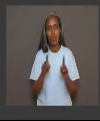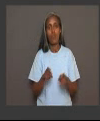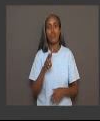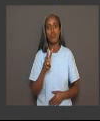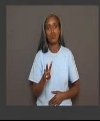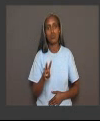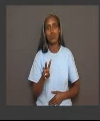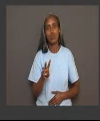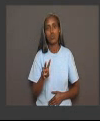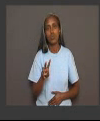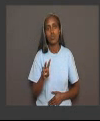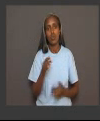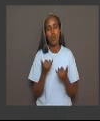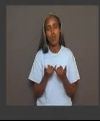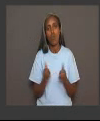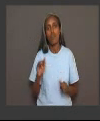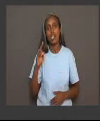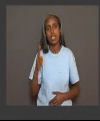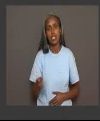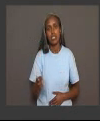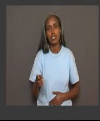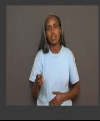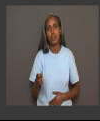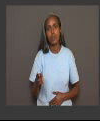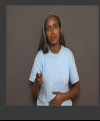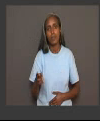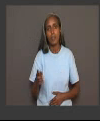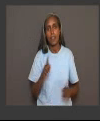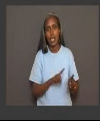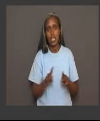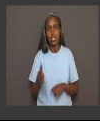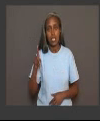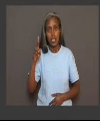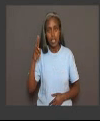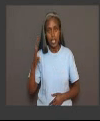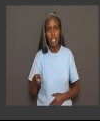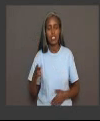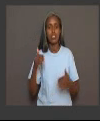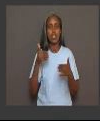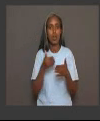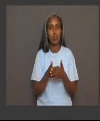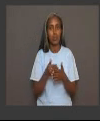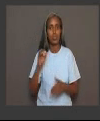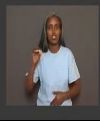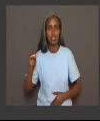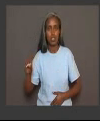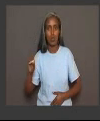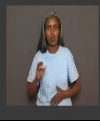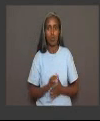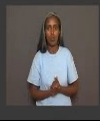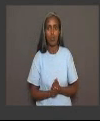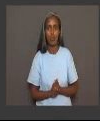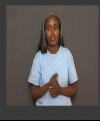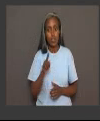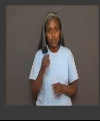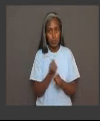2 over h as h approaches 0. You